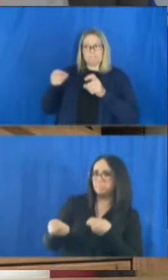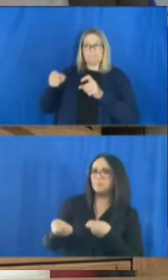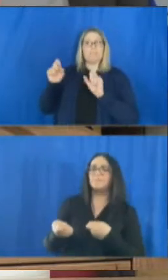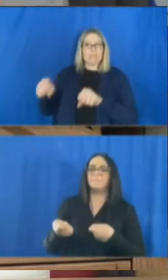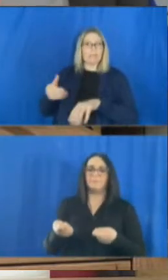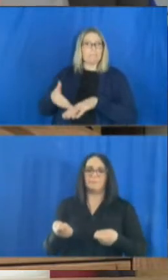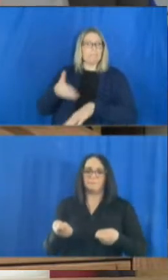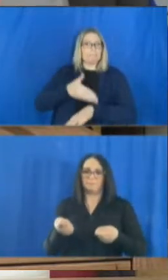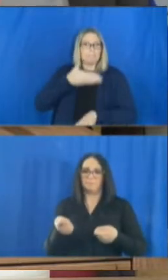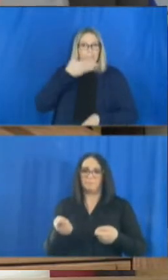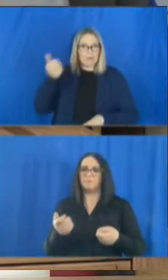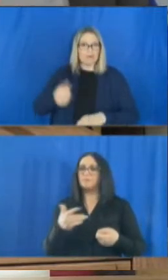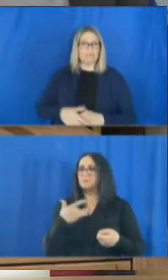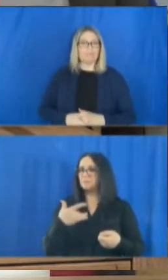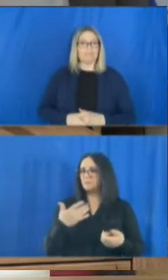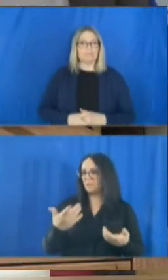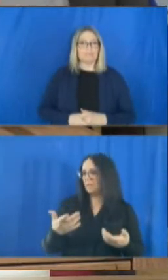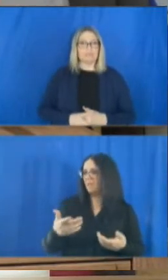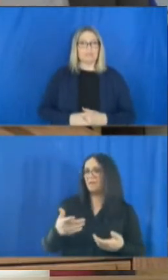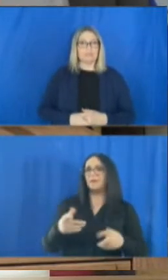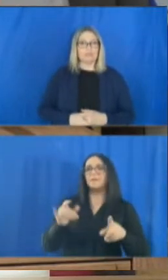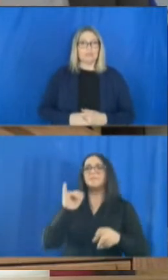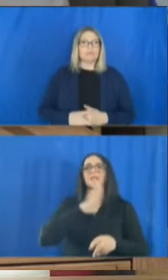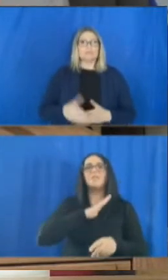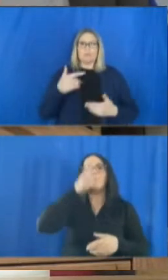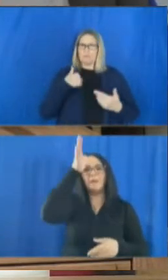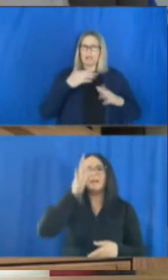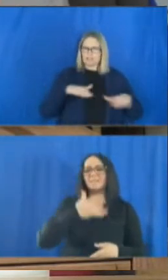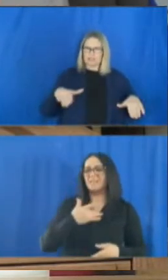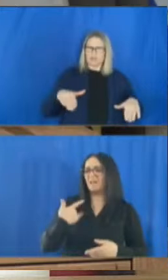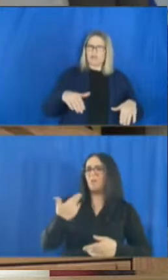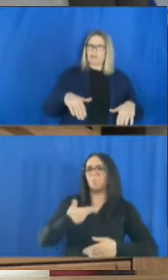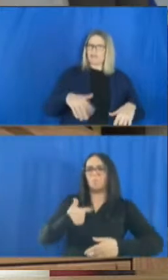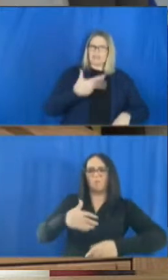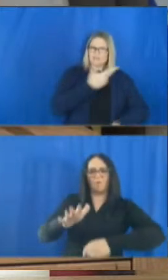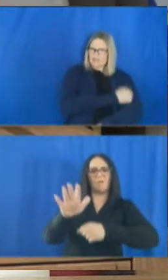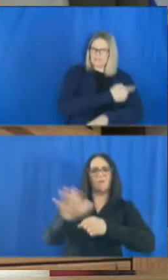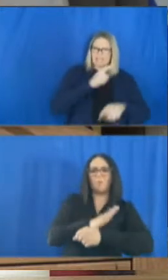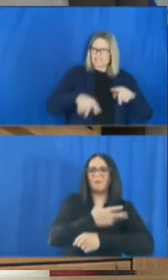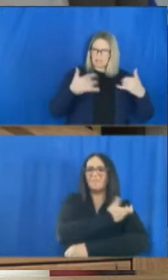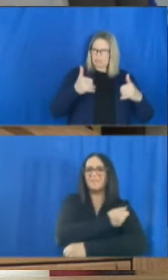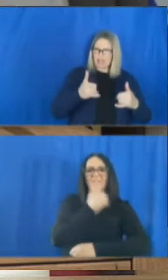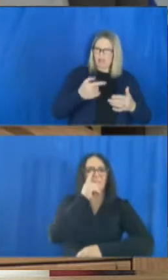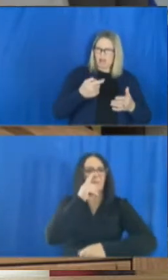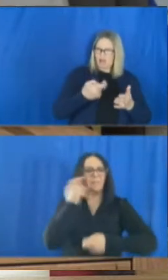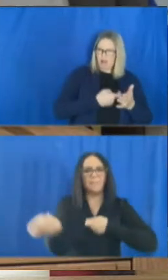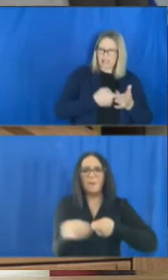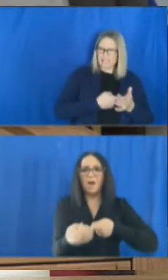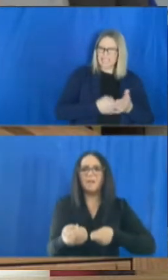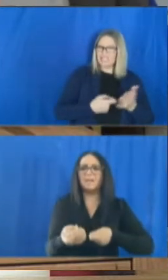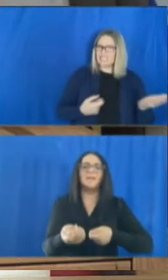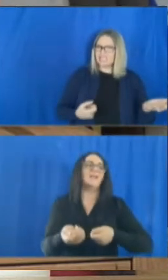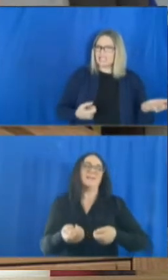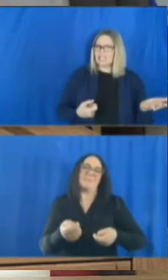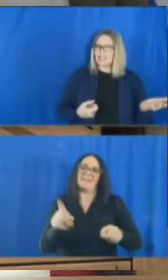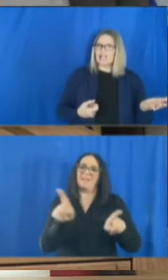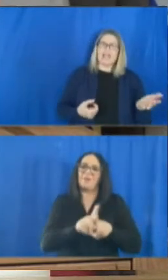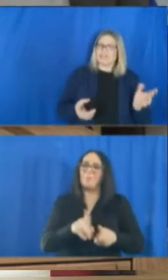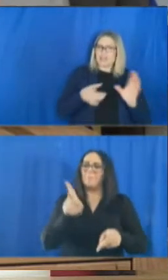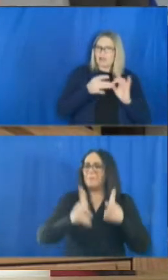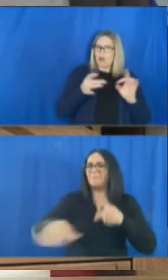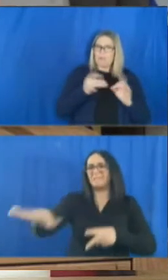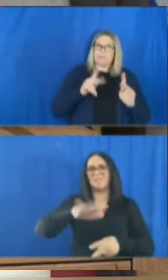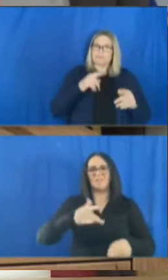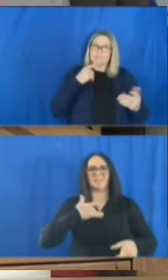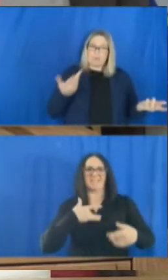it becomes more of an issue that people can say, well, if it doesn't make sense or it's not common sense, then they